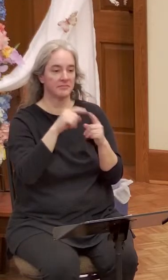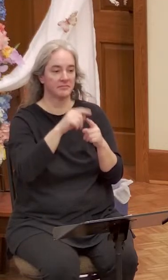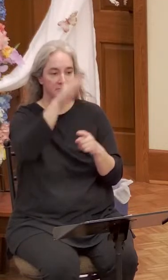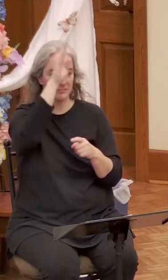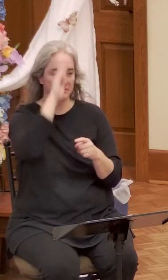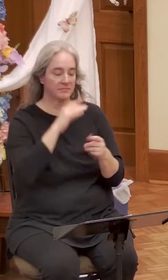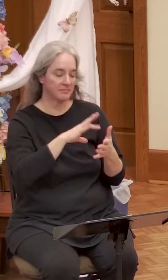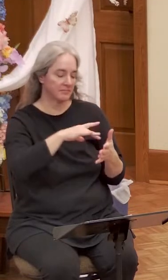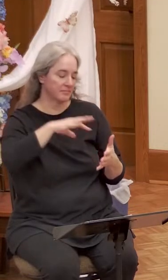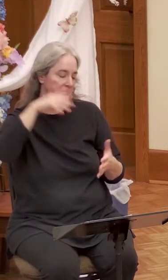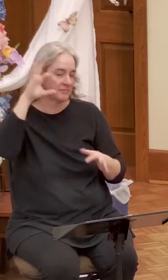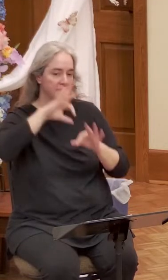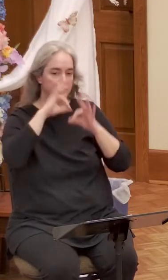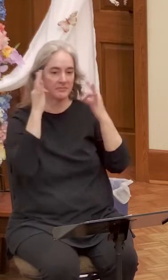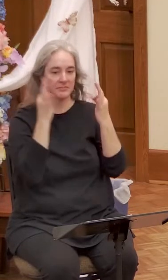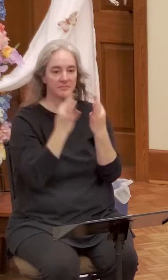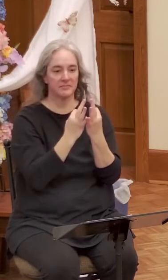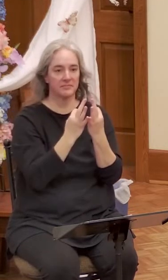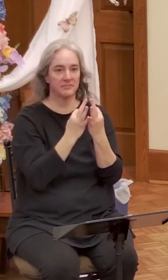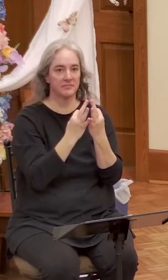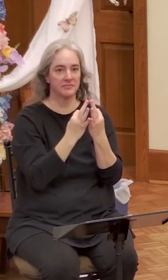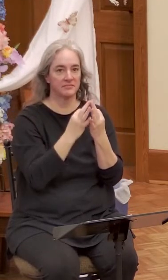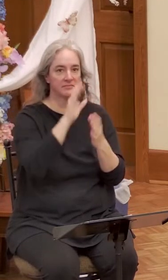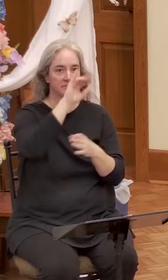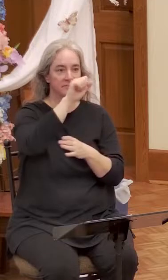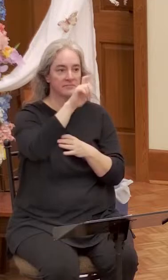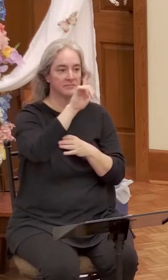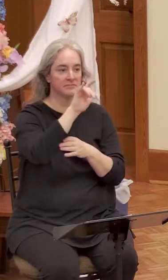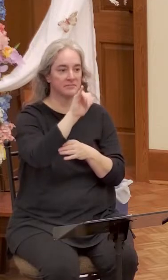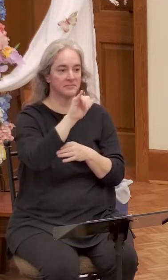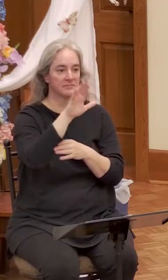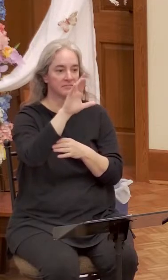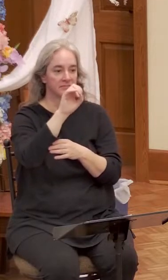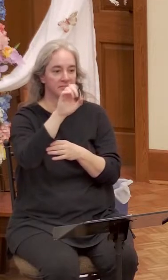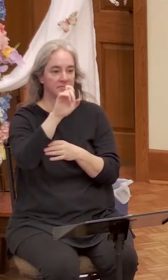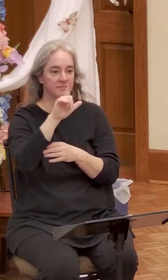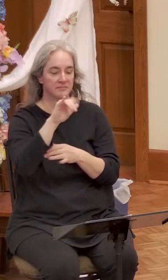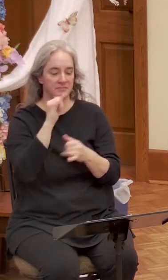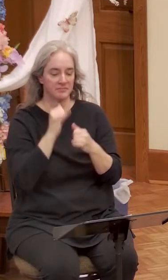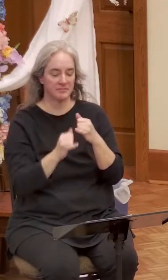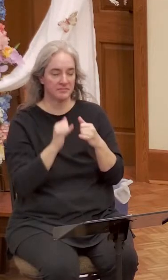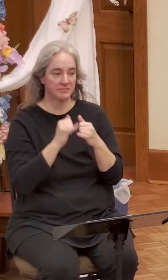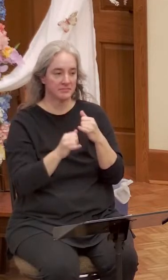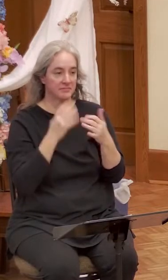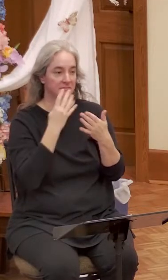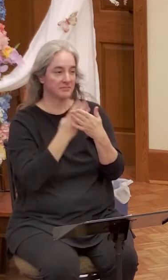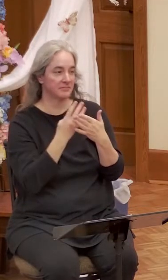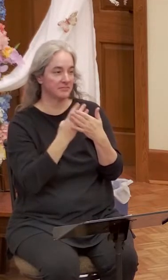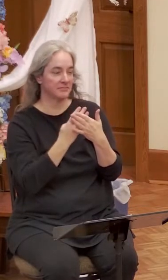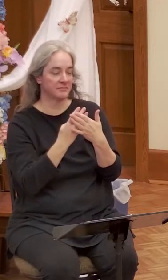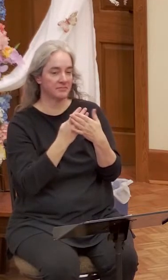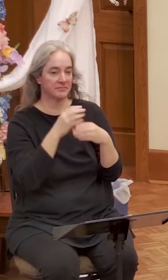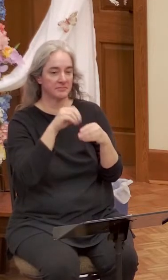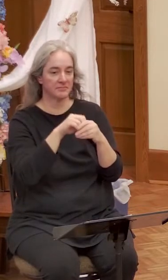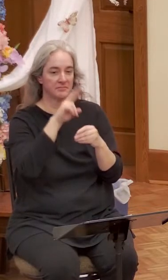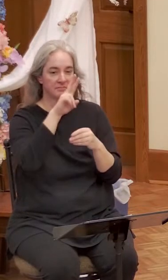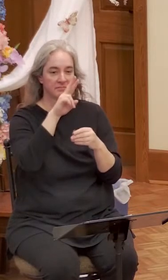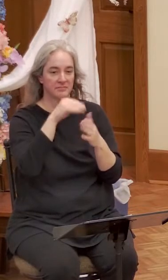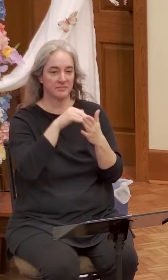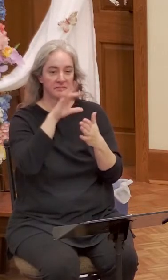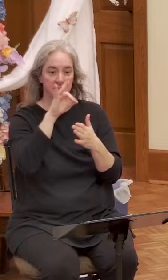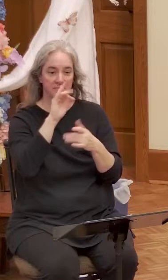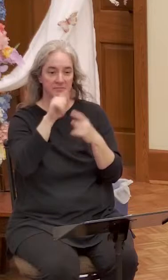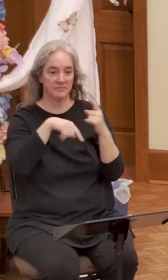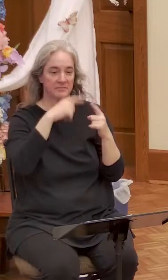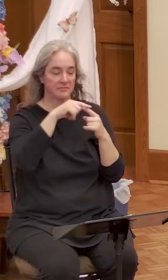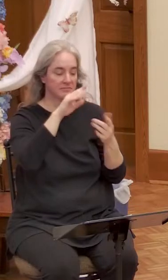family. During Jelly Roll's final prison stint in 2008, when he learned that he was